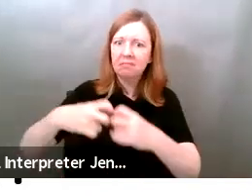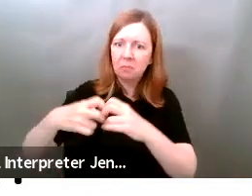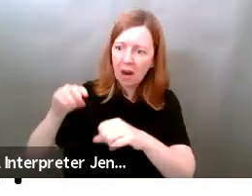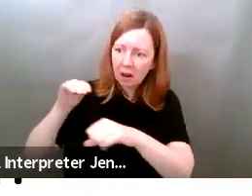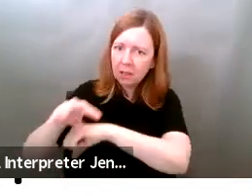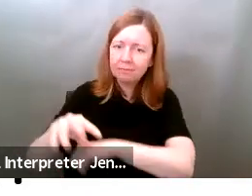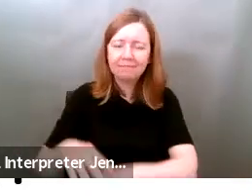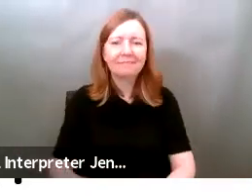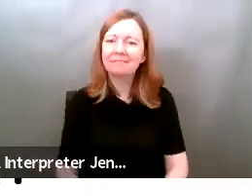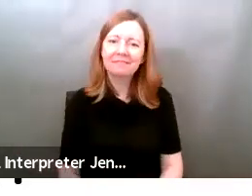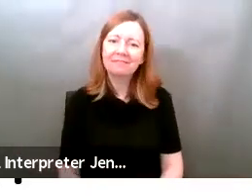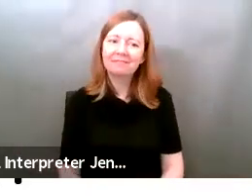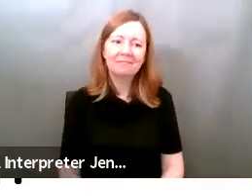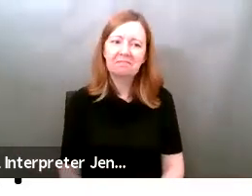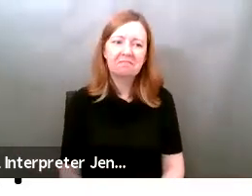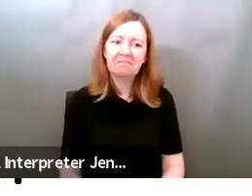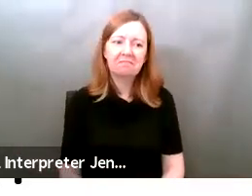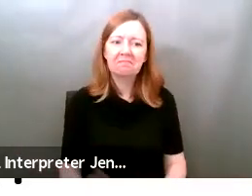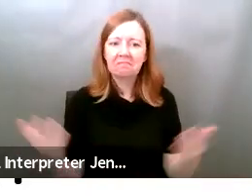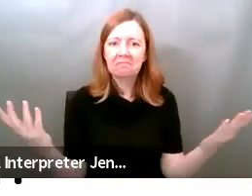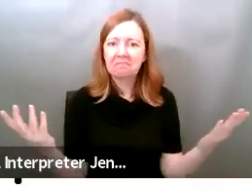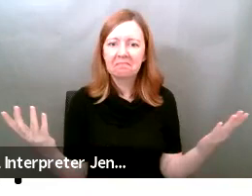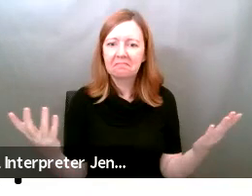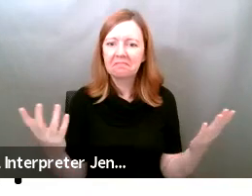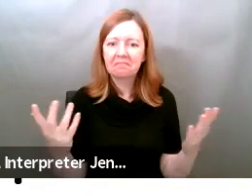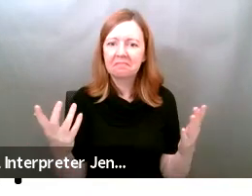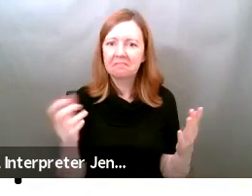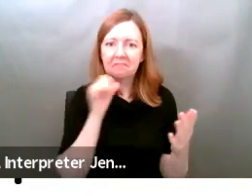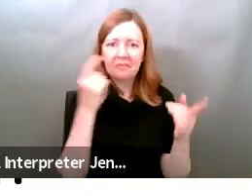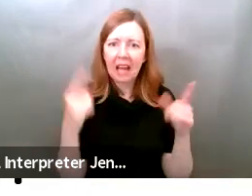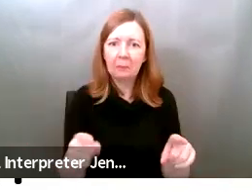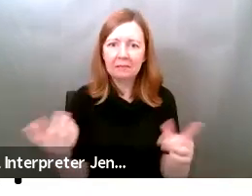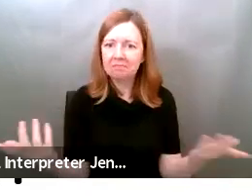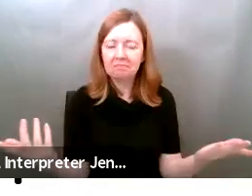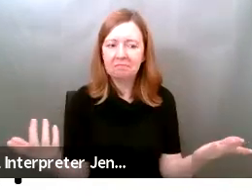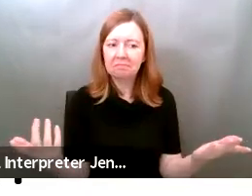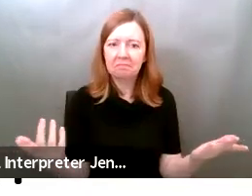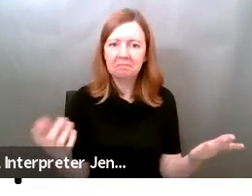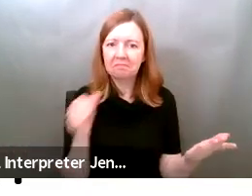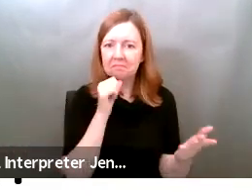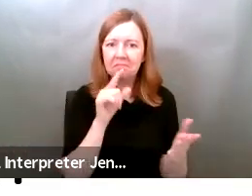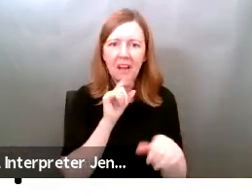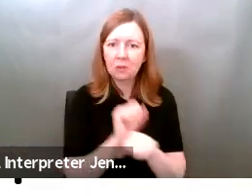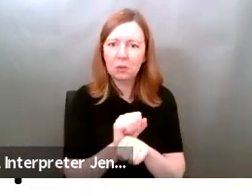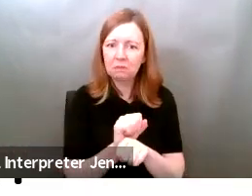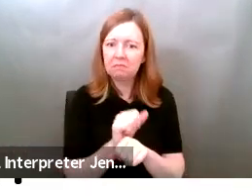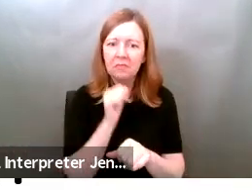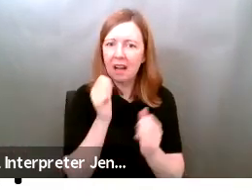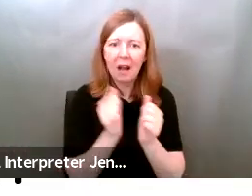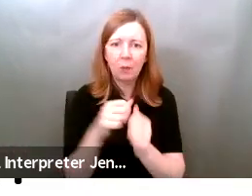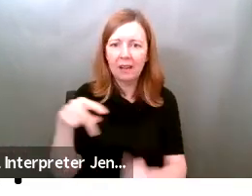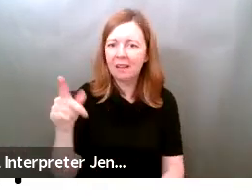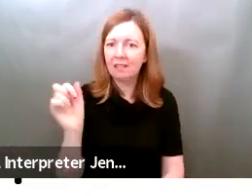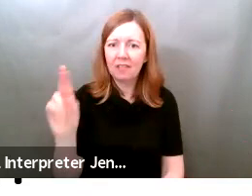with you is that long-term side effects from vaccines haven't happened with this vaccine, not with the Pfizer vaccine.